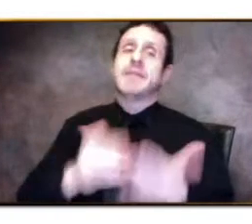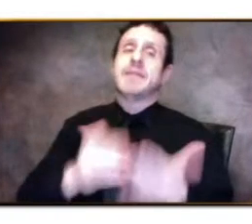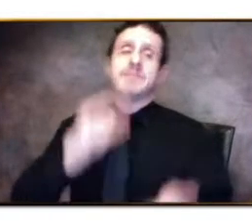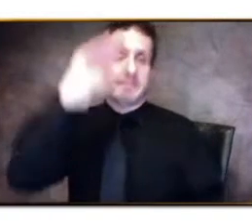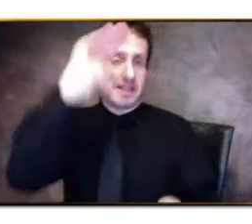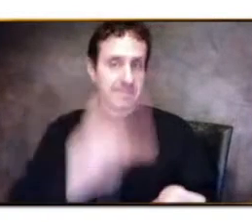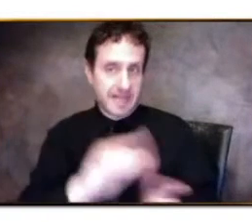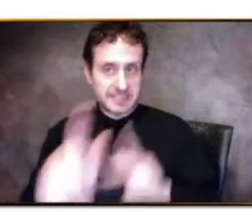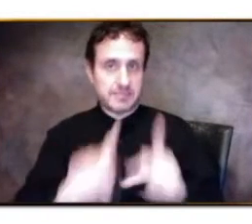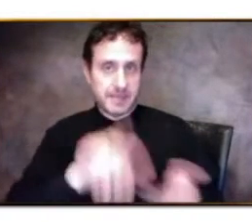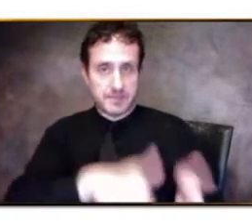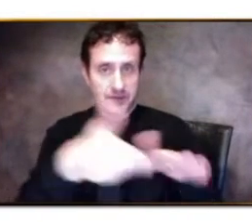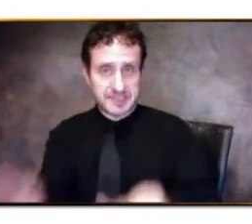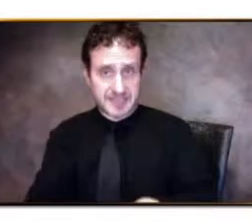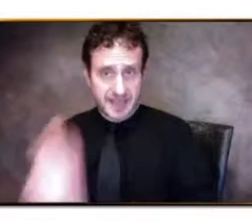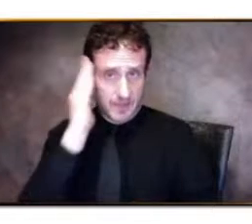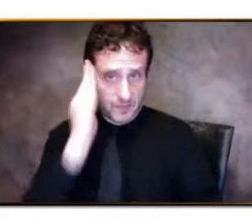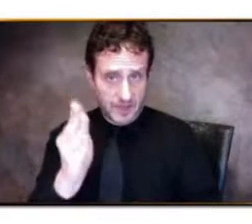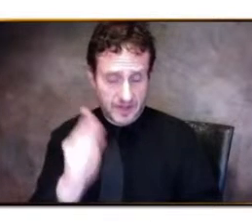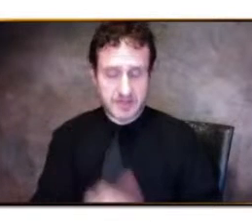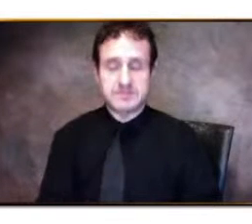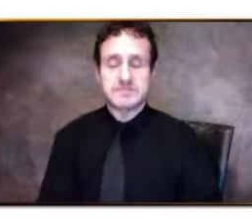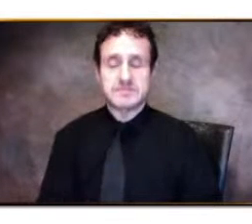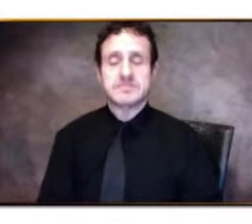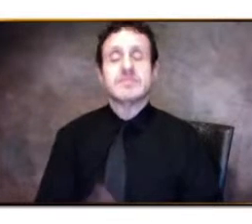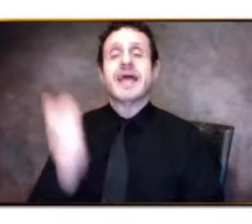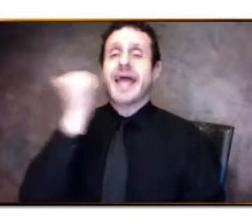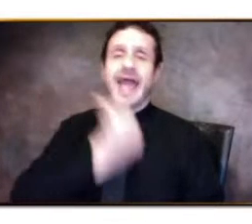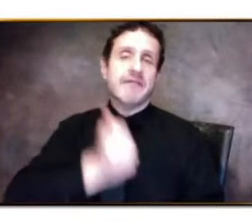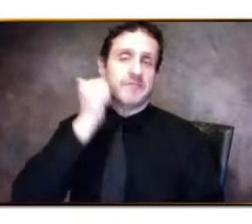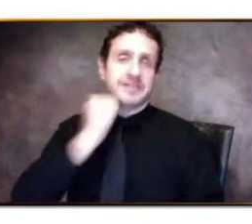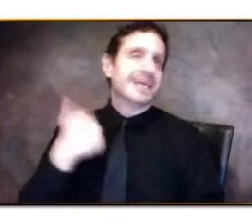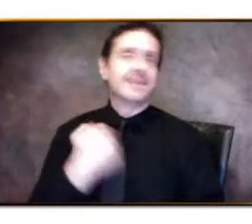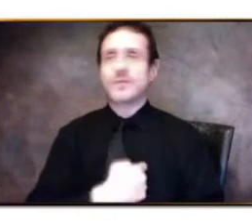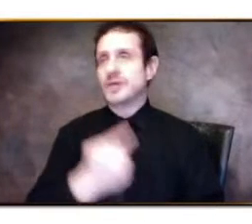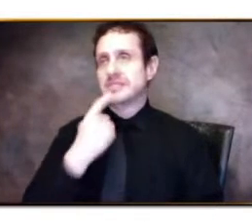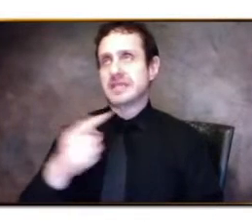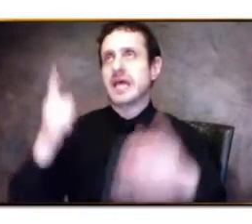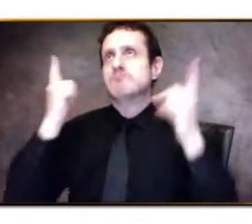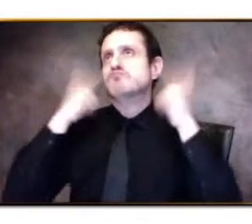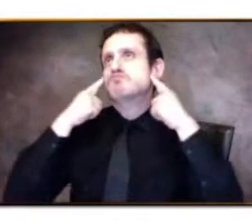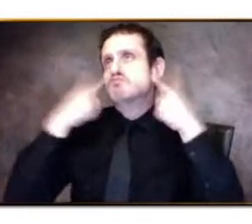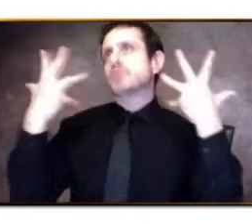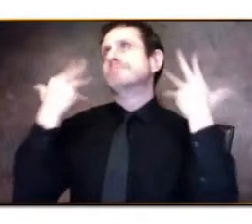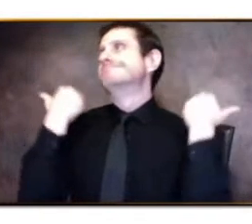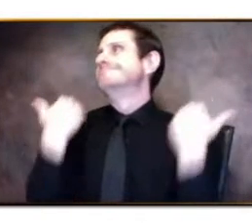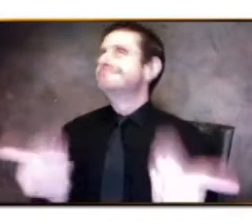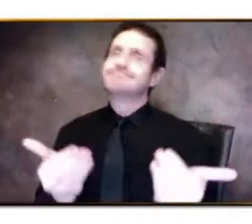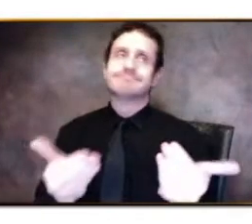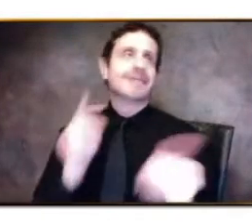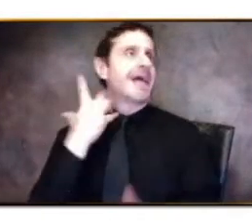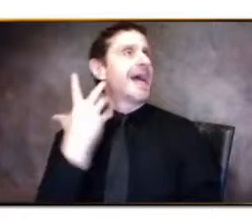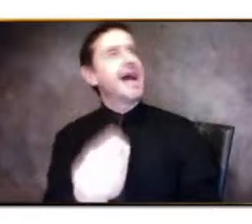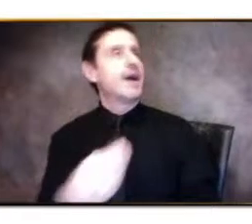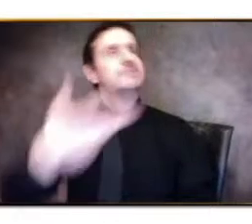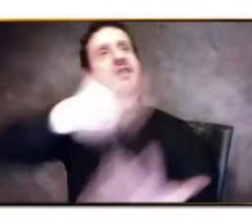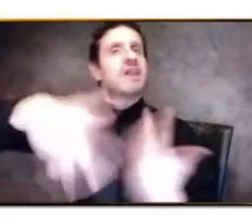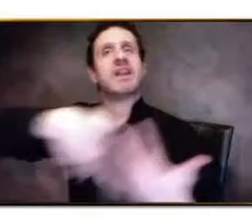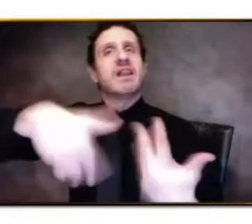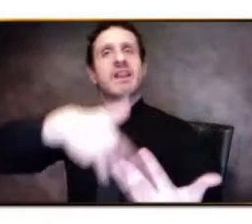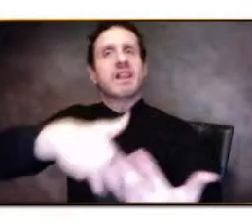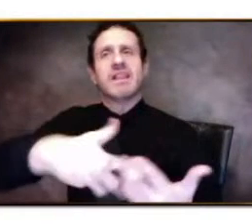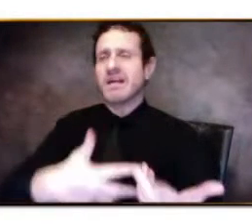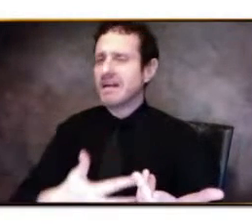as importantly, every day we throw caution to the wind, even if it's a holiday, is a day we backtrack on